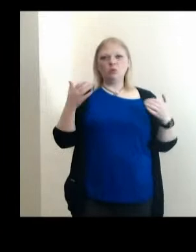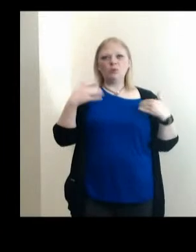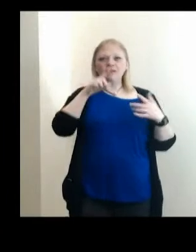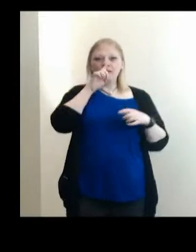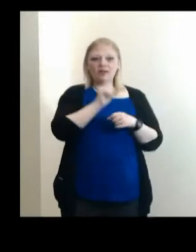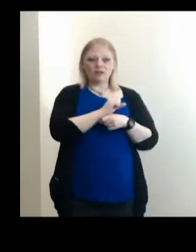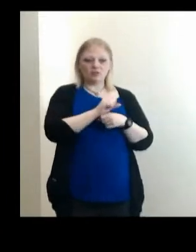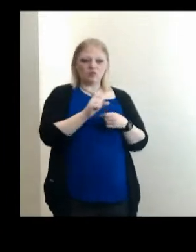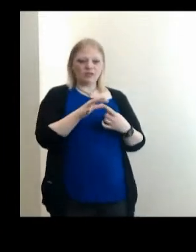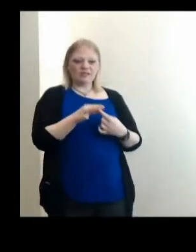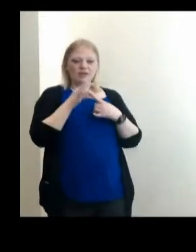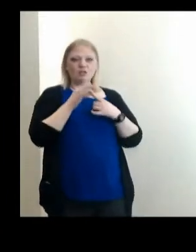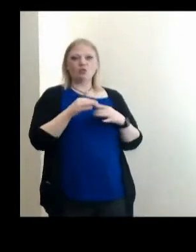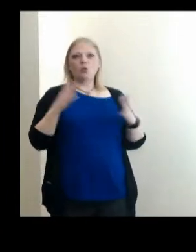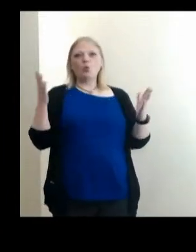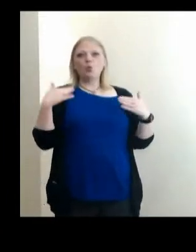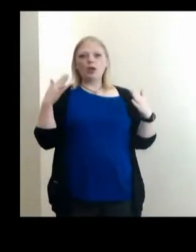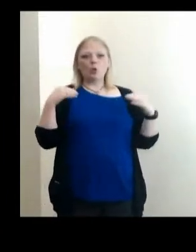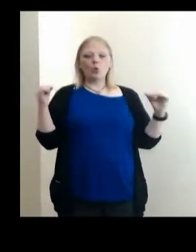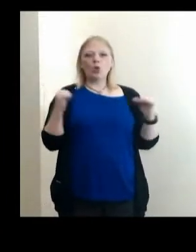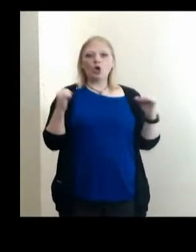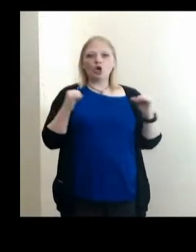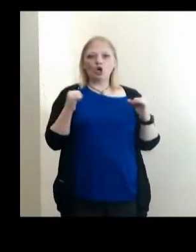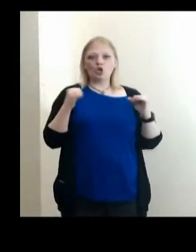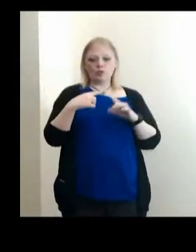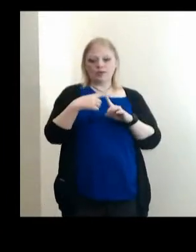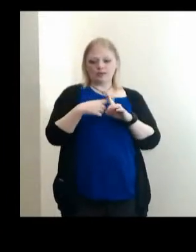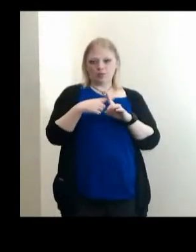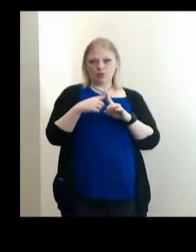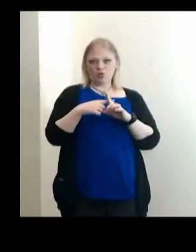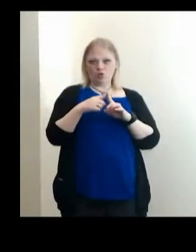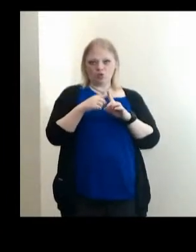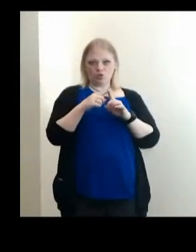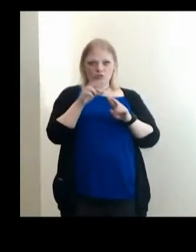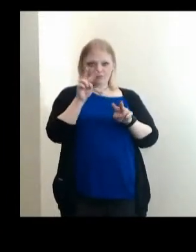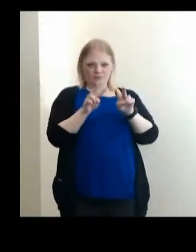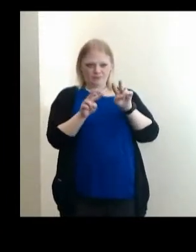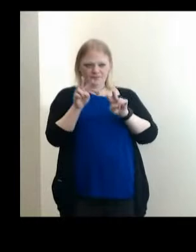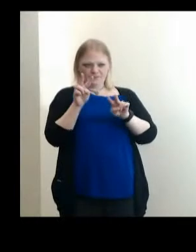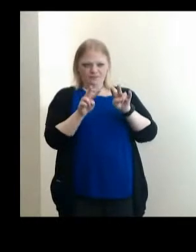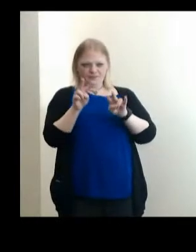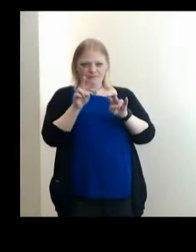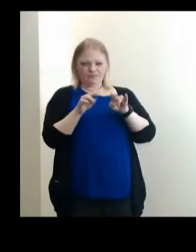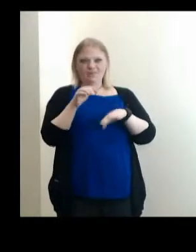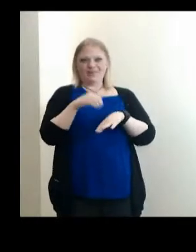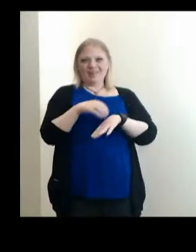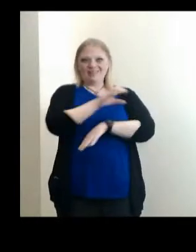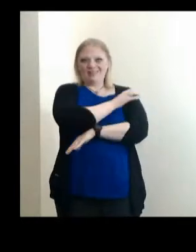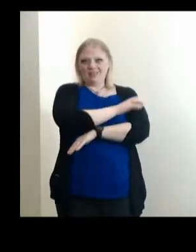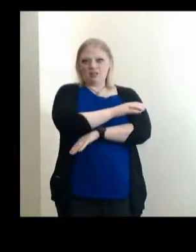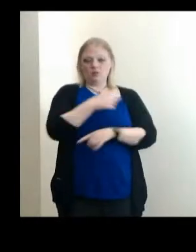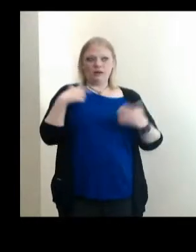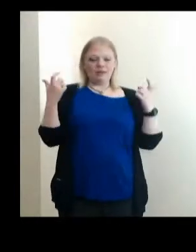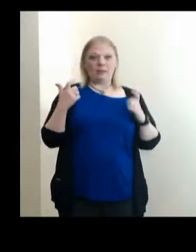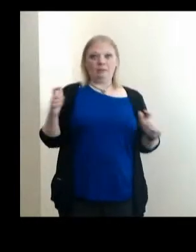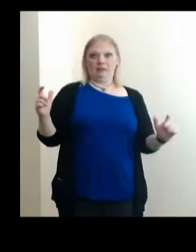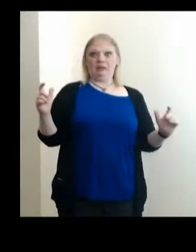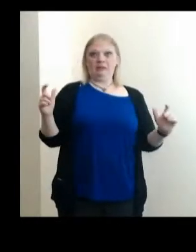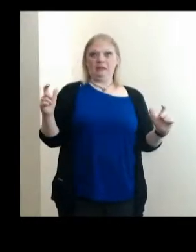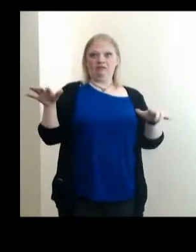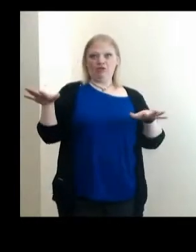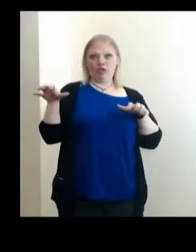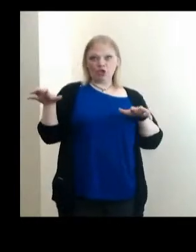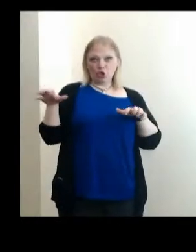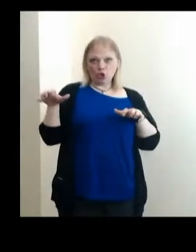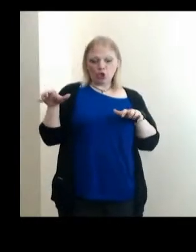actually specialized coolers in which the temperature is monitored all time at the facility, the clinic. So we have our big vaccine